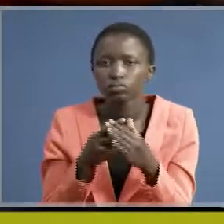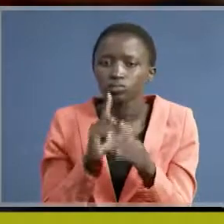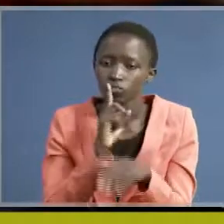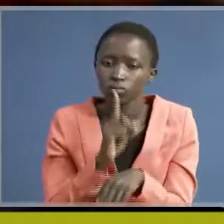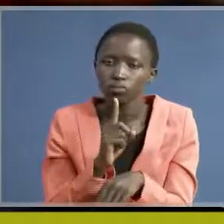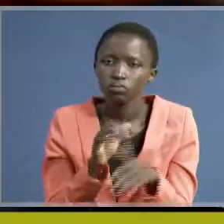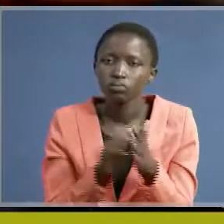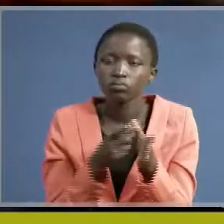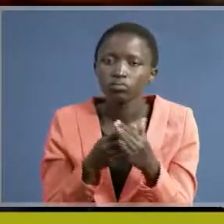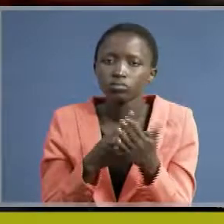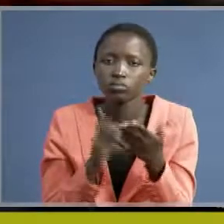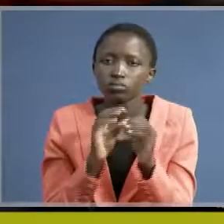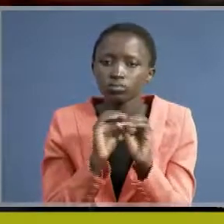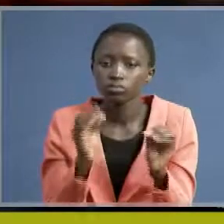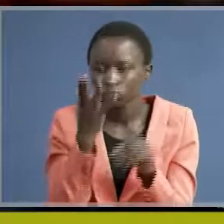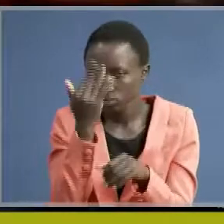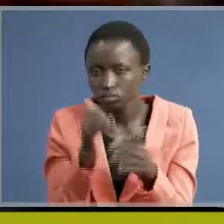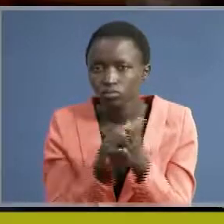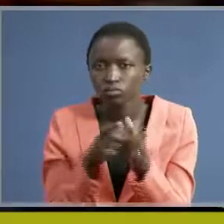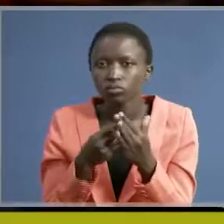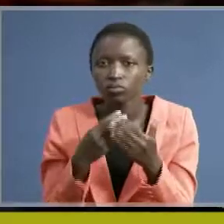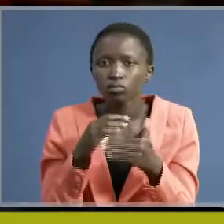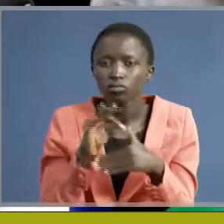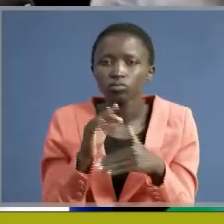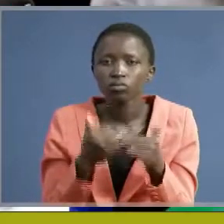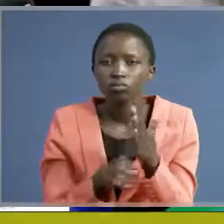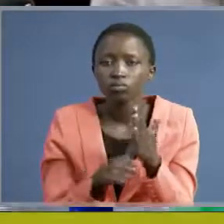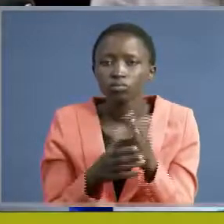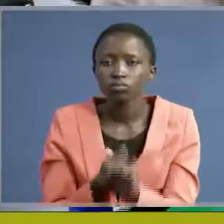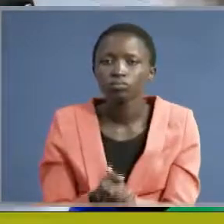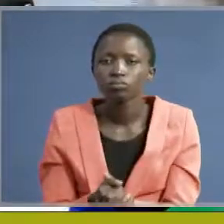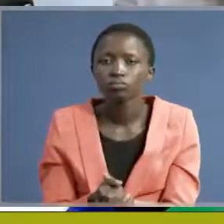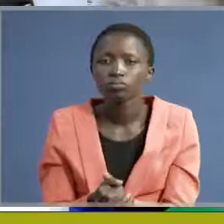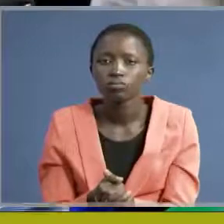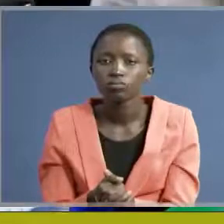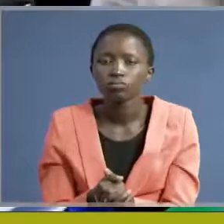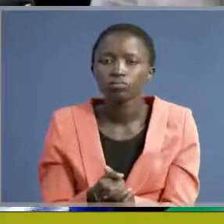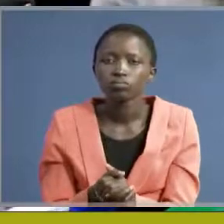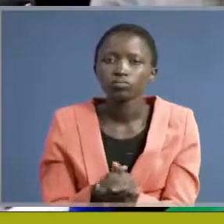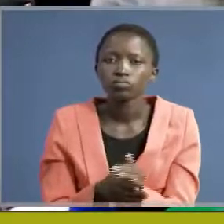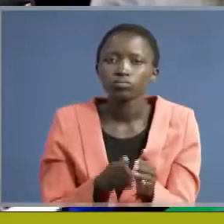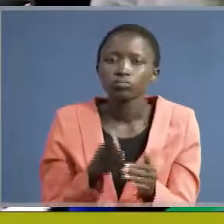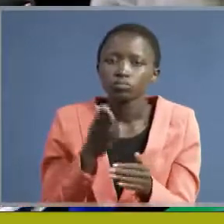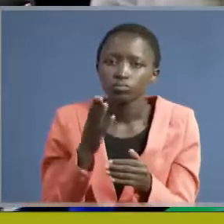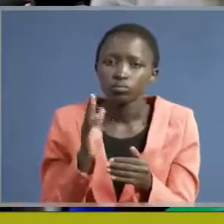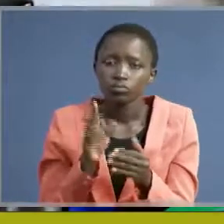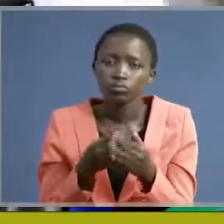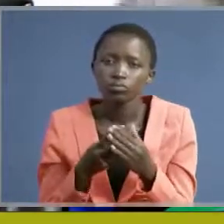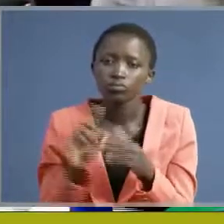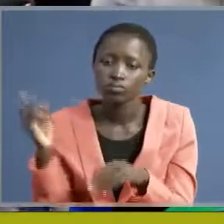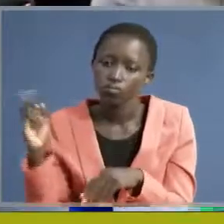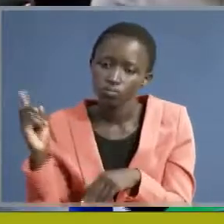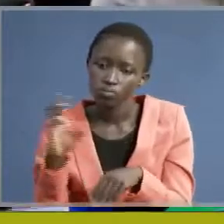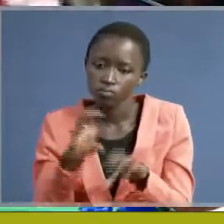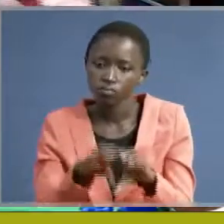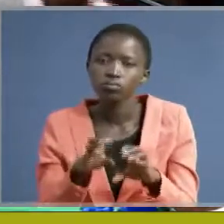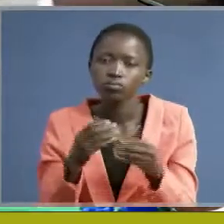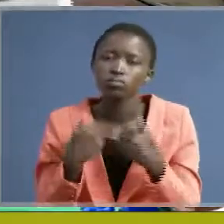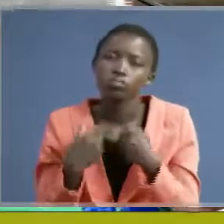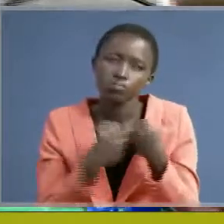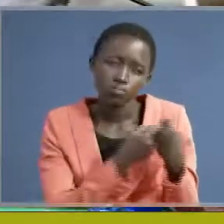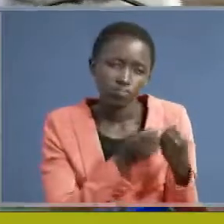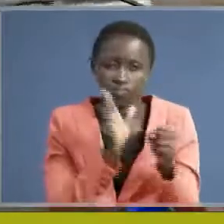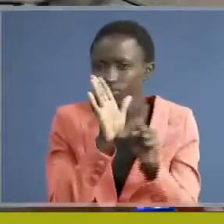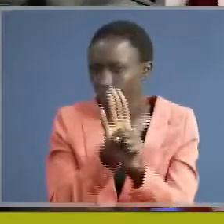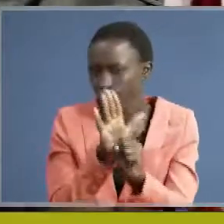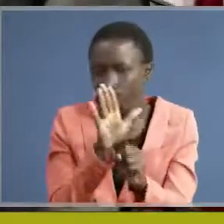kwa wasilipwe kwani walipatikana na dosari. Doesn't want KMC to survive because KMC... Wizara ya kilimo imekuwa na changamoto chungu